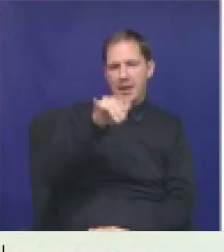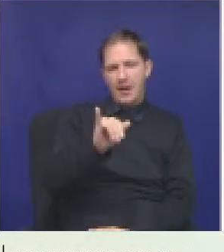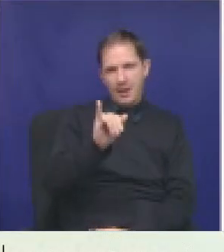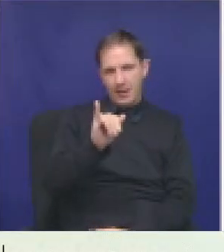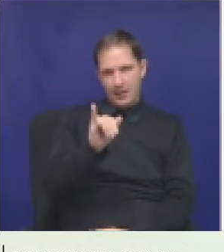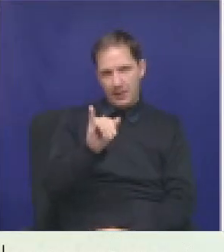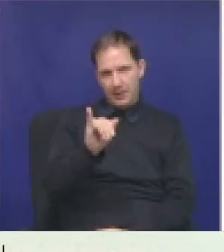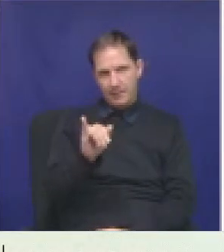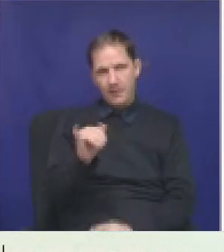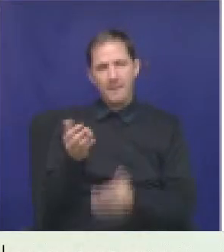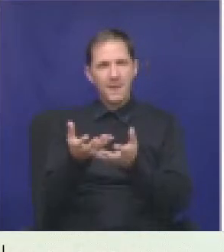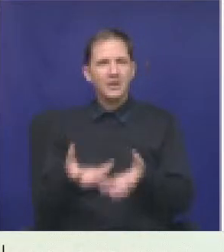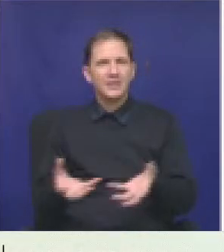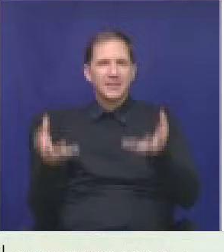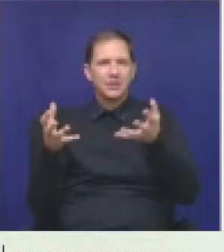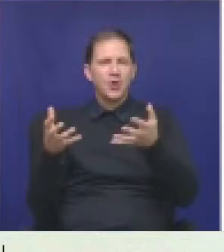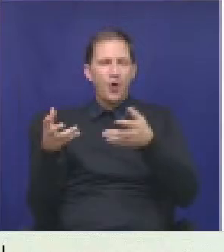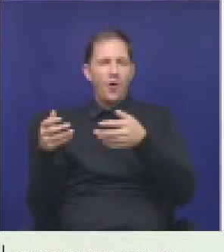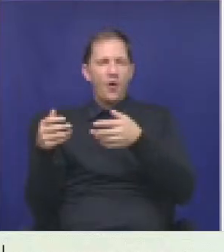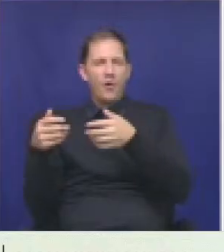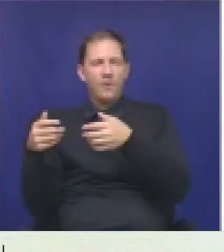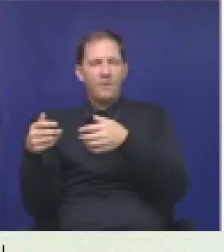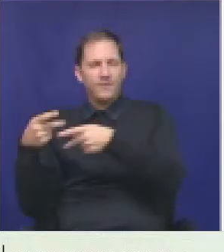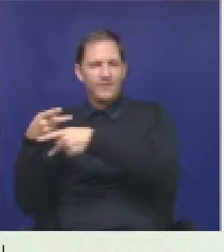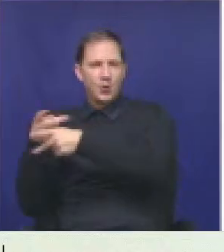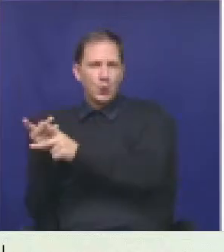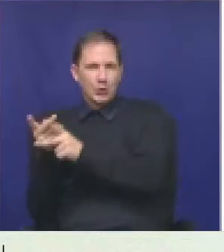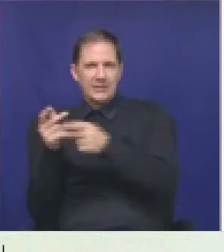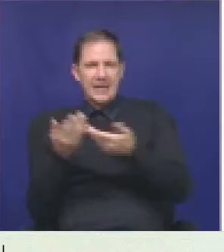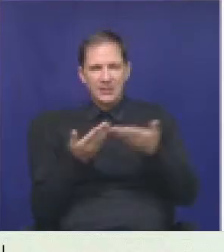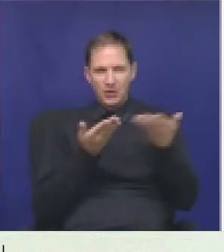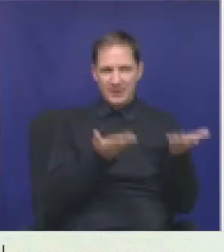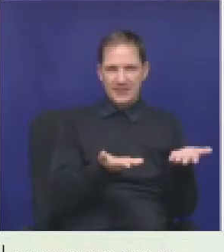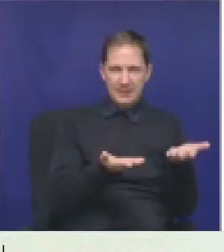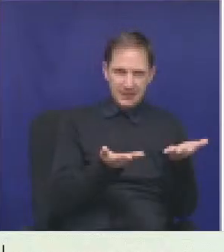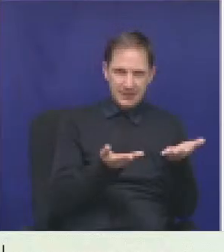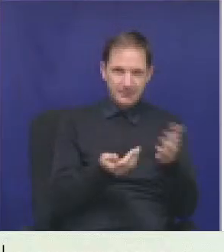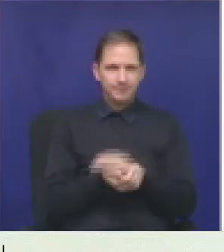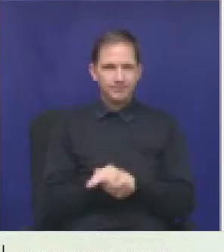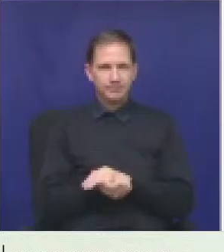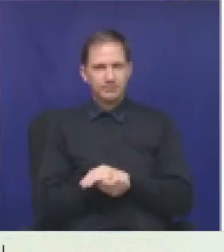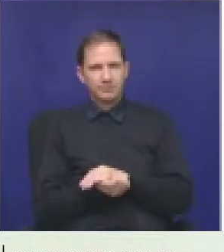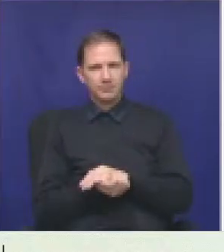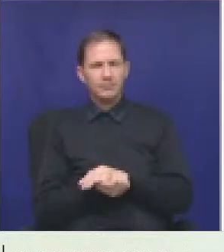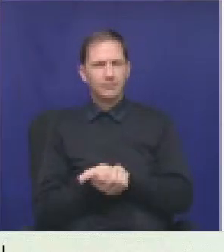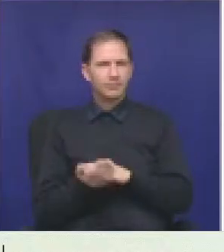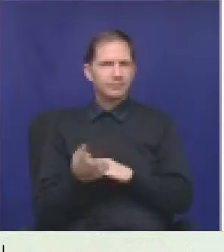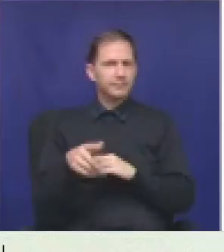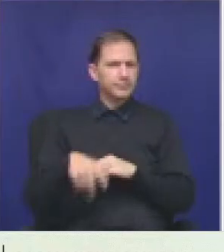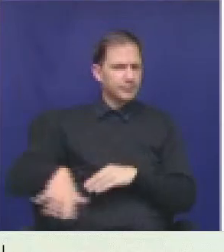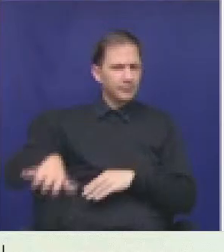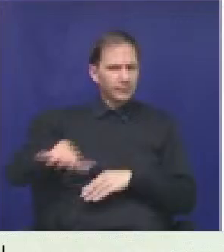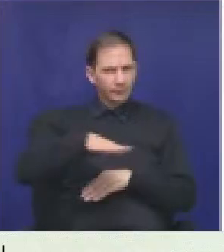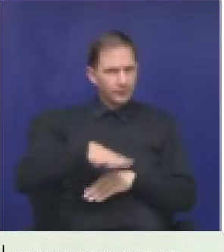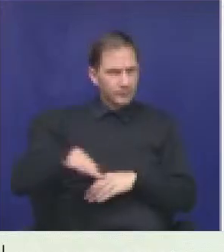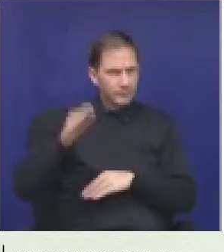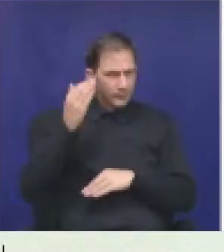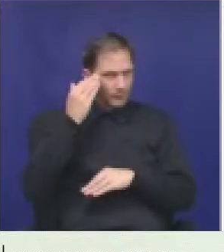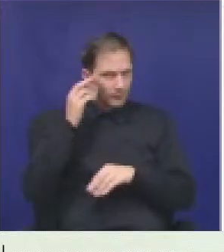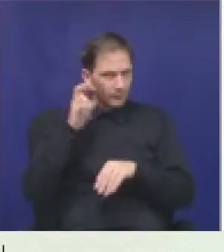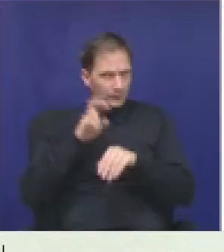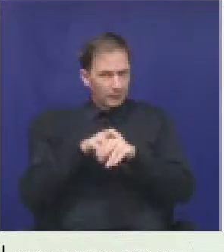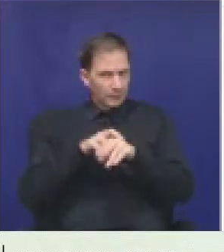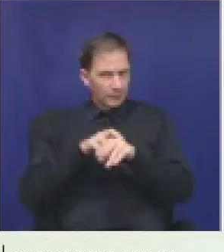services. Increasing global concerns about food security and domestically require